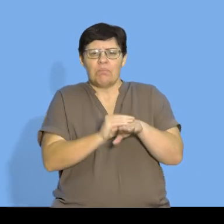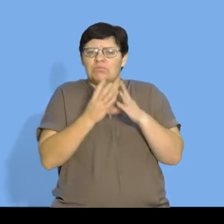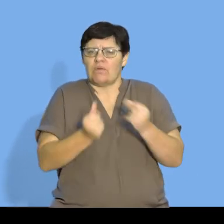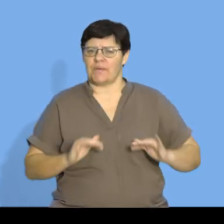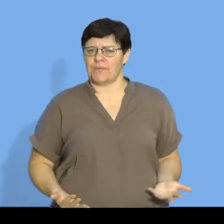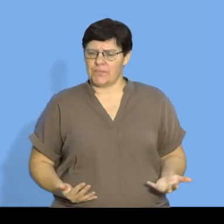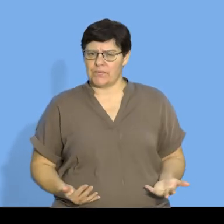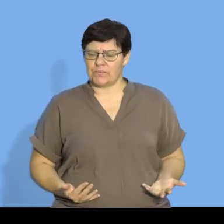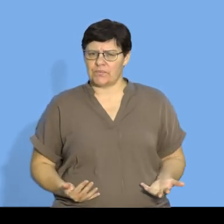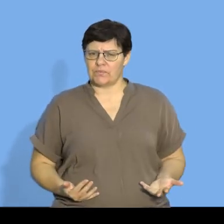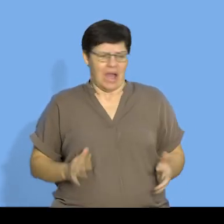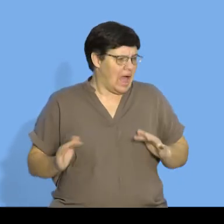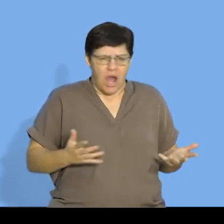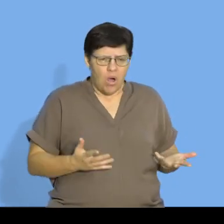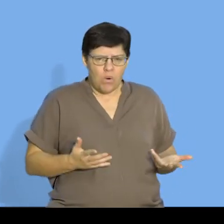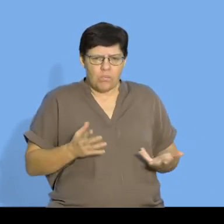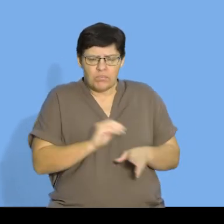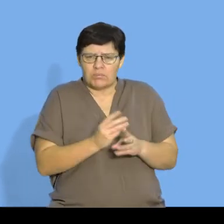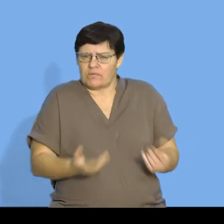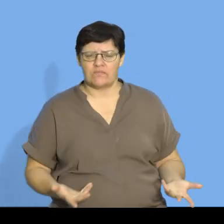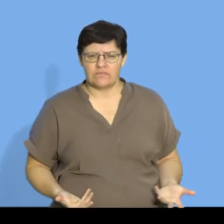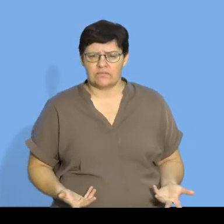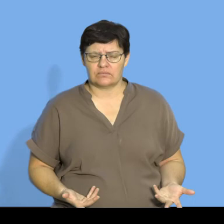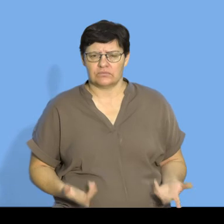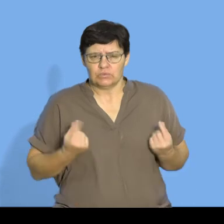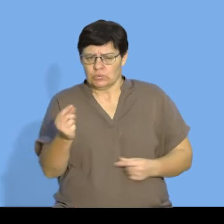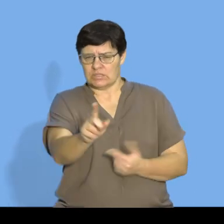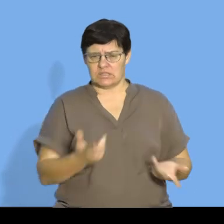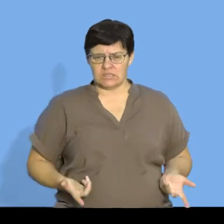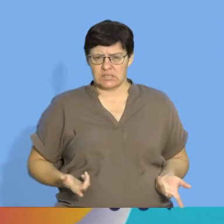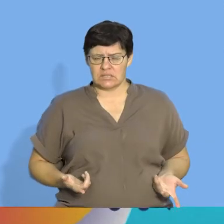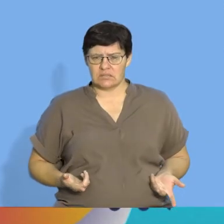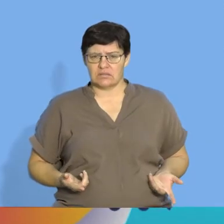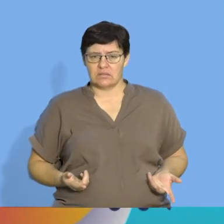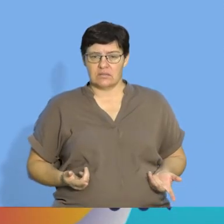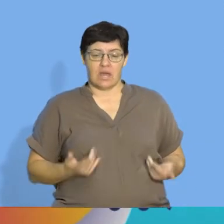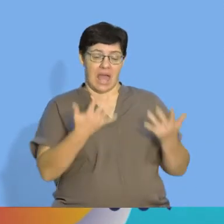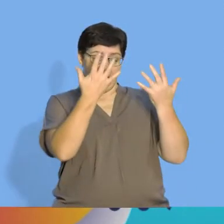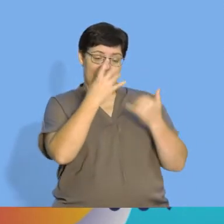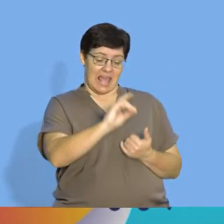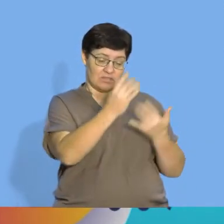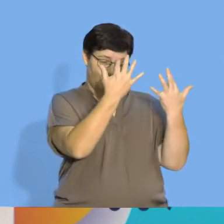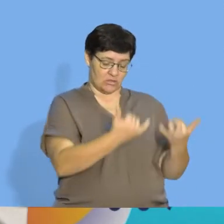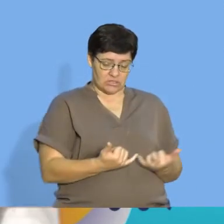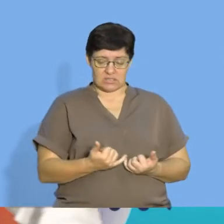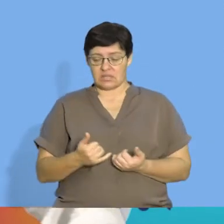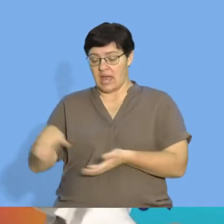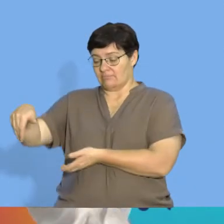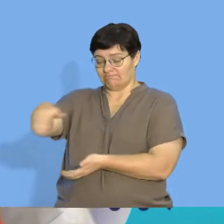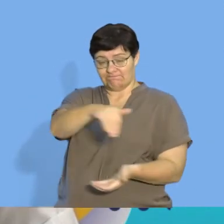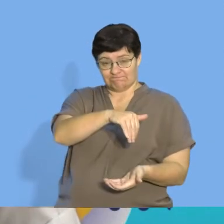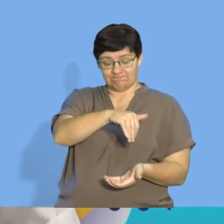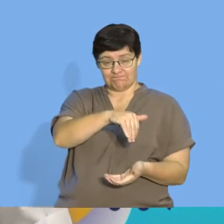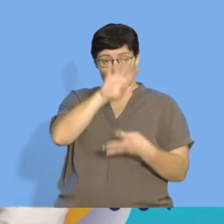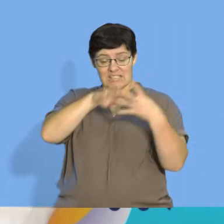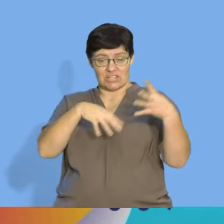How would we solve this problem? What can we do about it? Because clearly, the idea of a cash budget and a debtor's